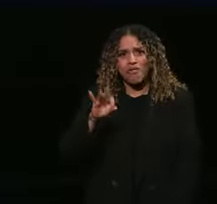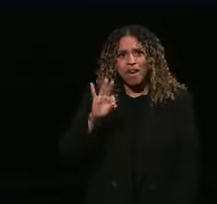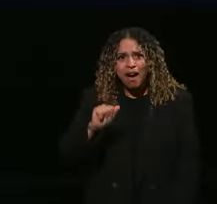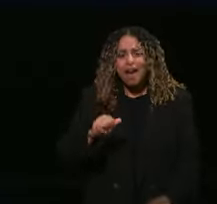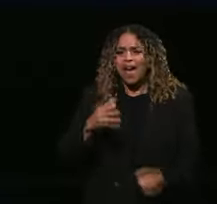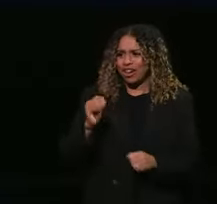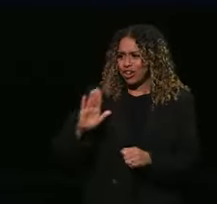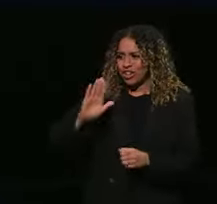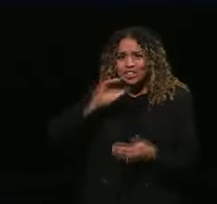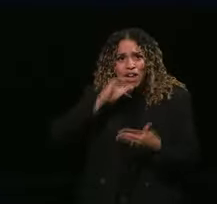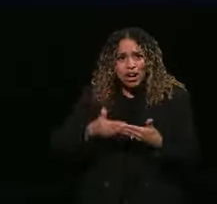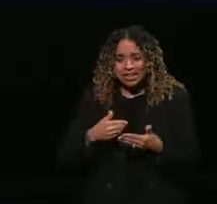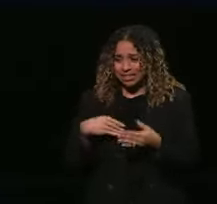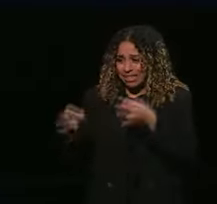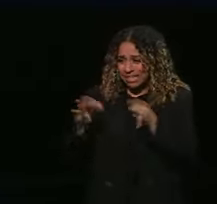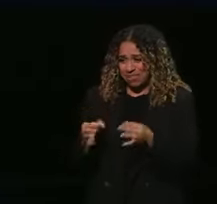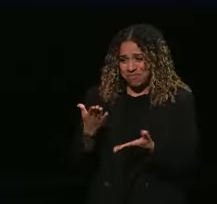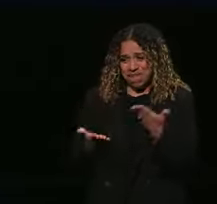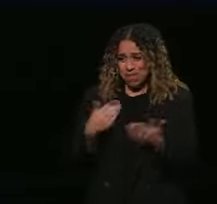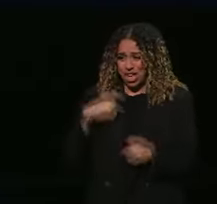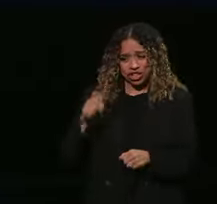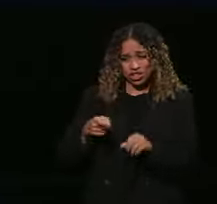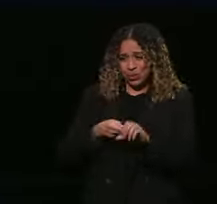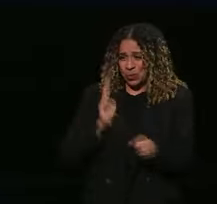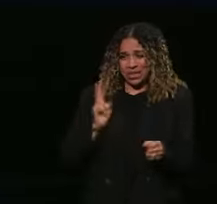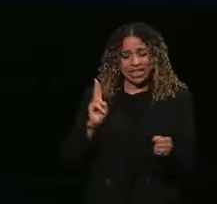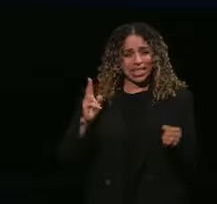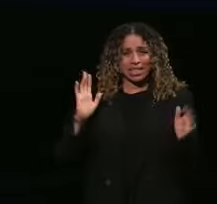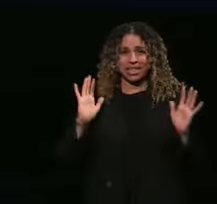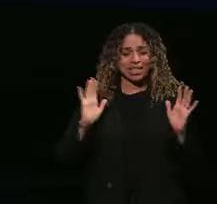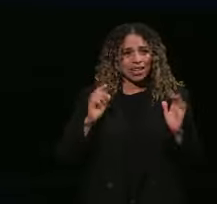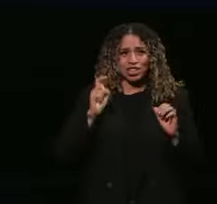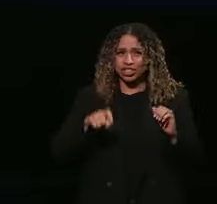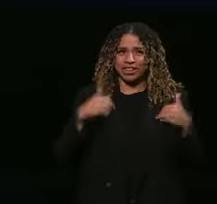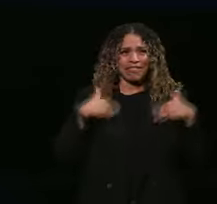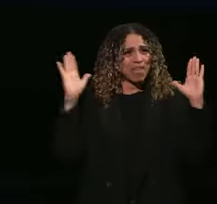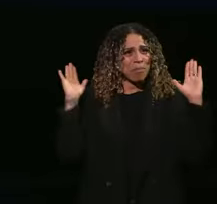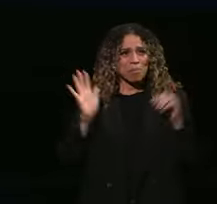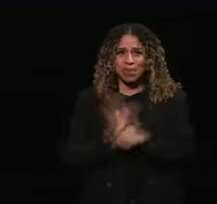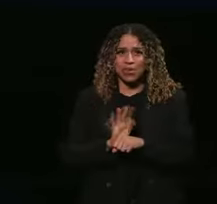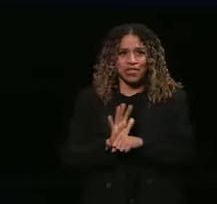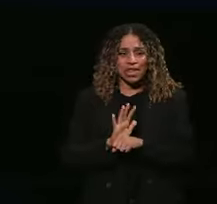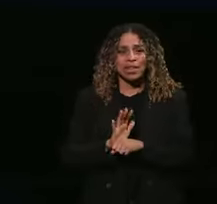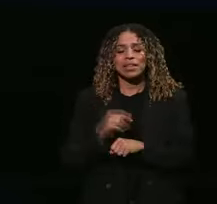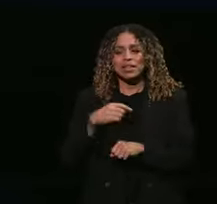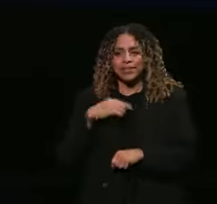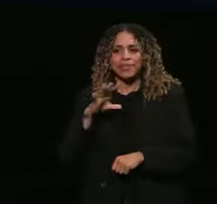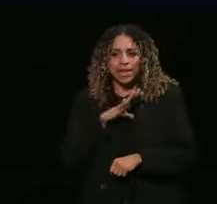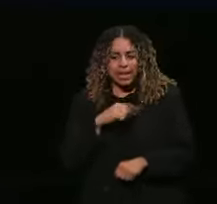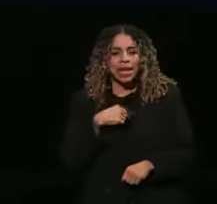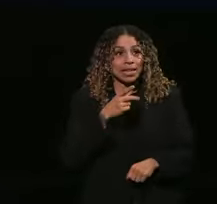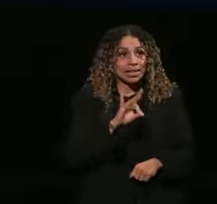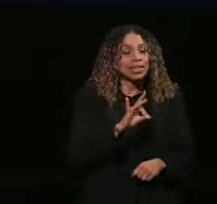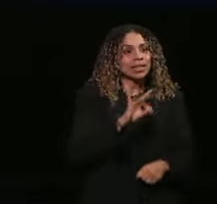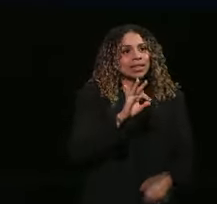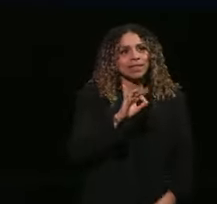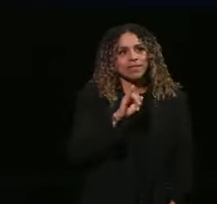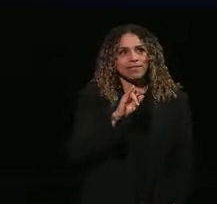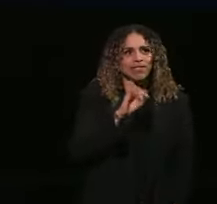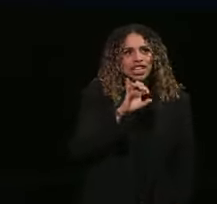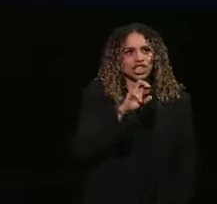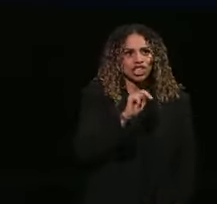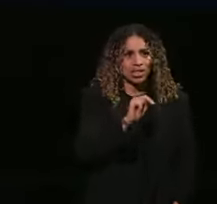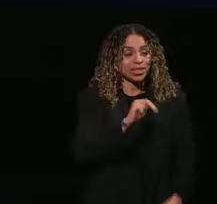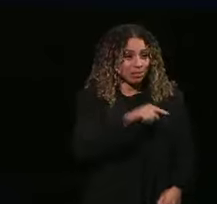like, maybe I'll quit, I'll not do this movie. So I went, I did a fiction, The Man Who Sold His Skin, which